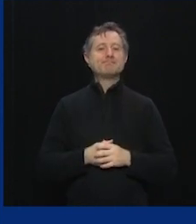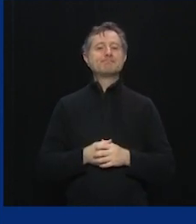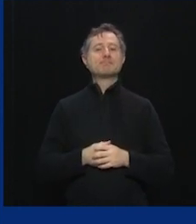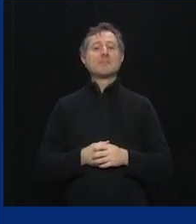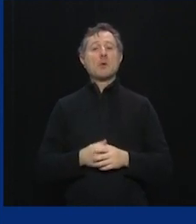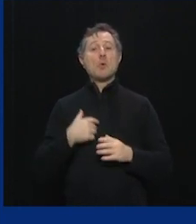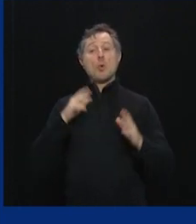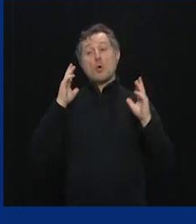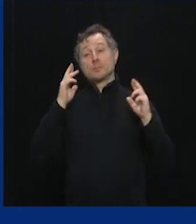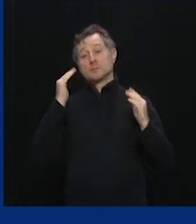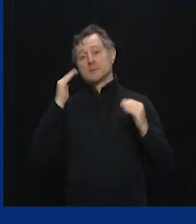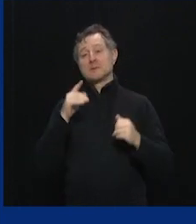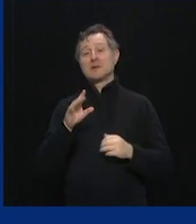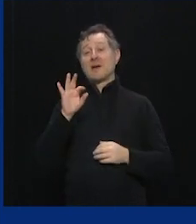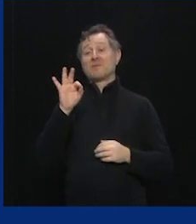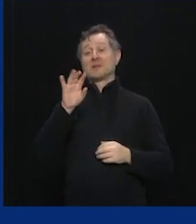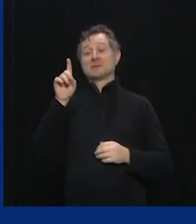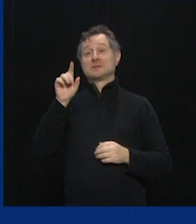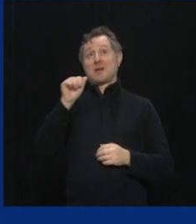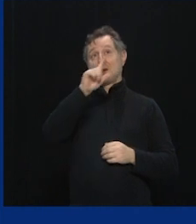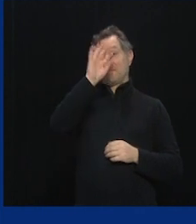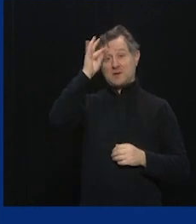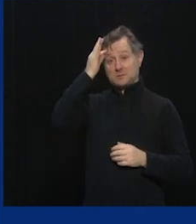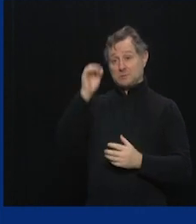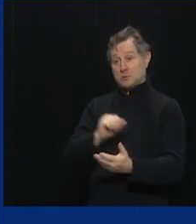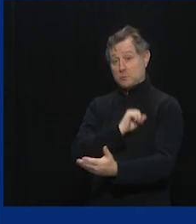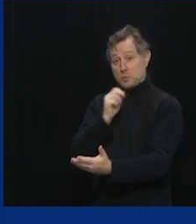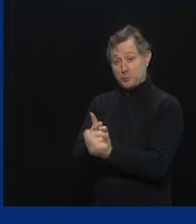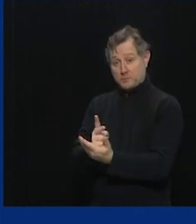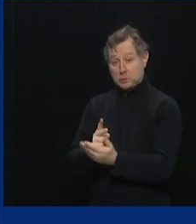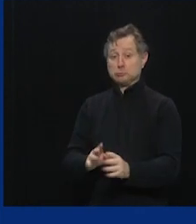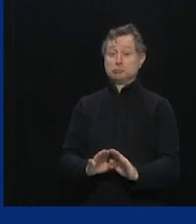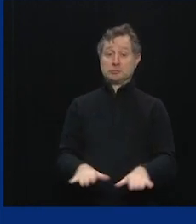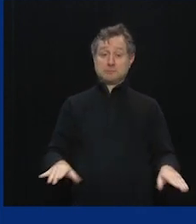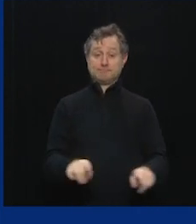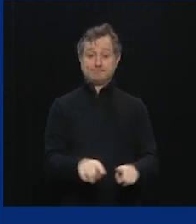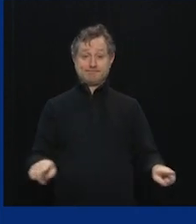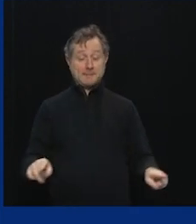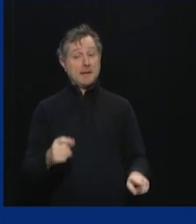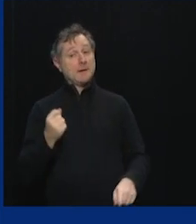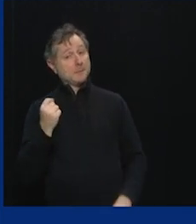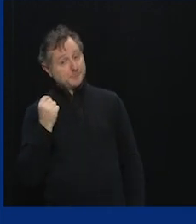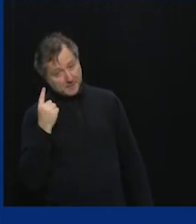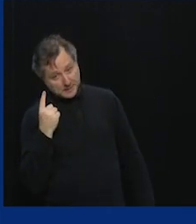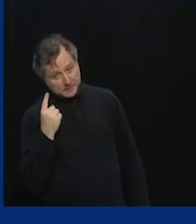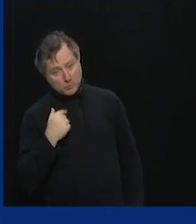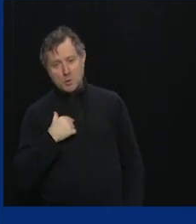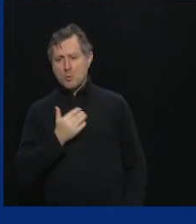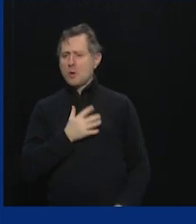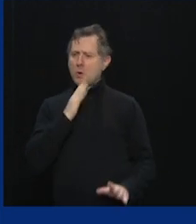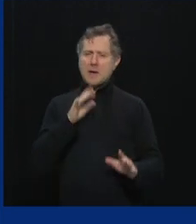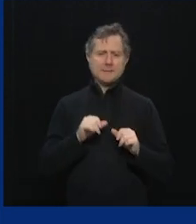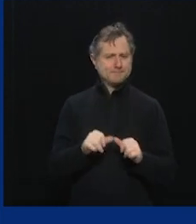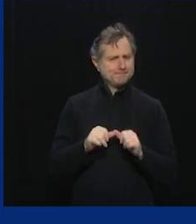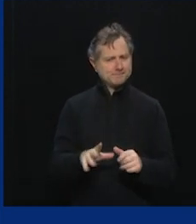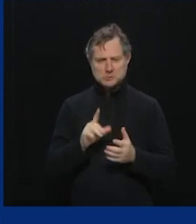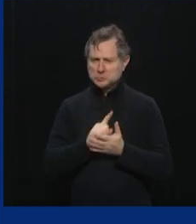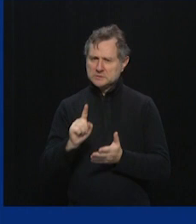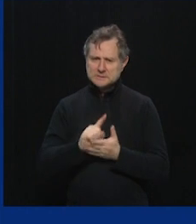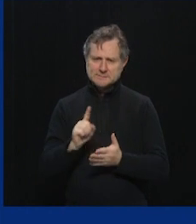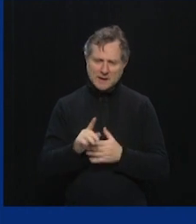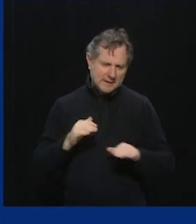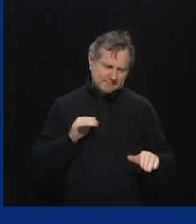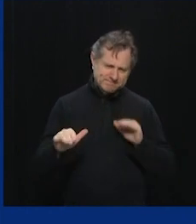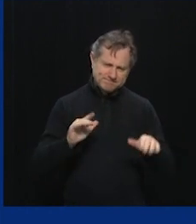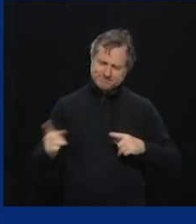approved by the federal government shortly, but I think we can do a little better there as well. I'm going to continue my weekly call to parents. Protect your kids.